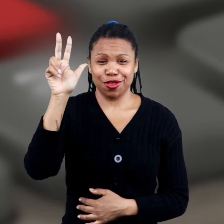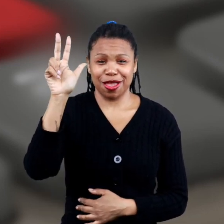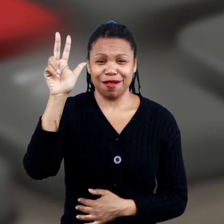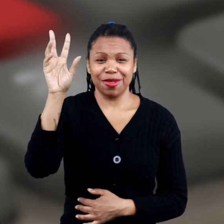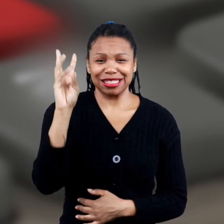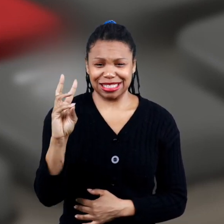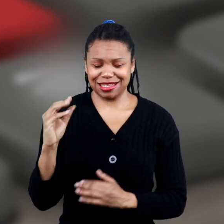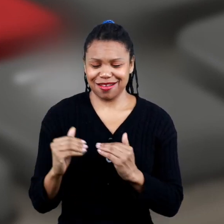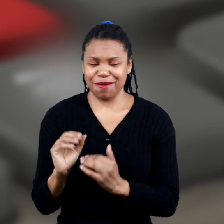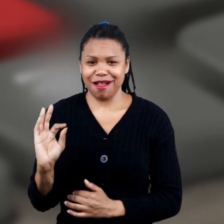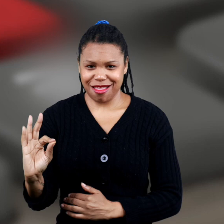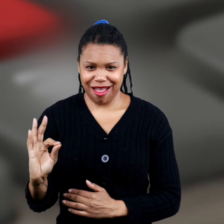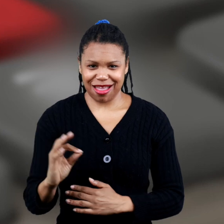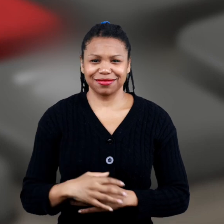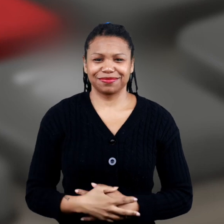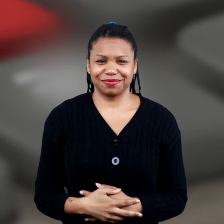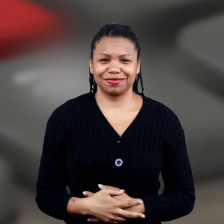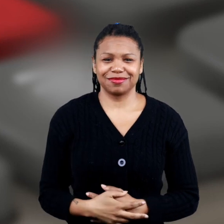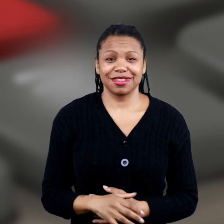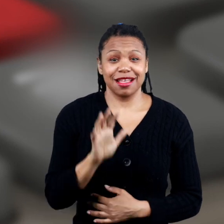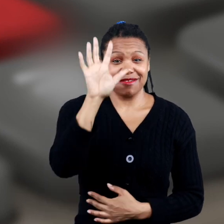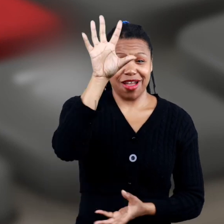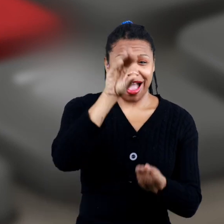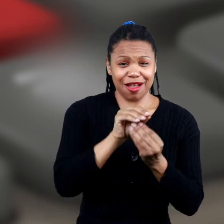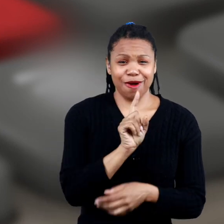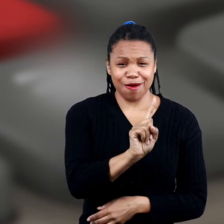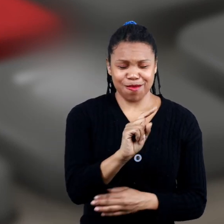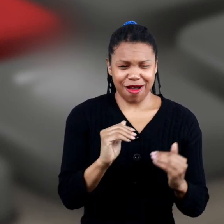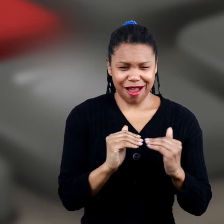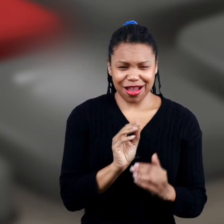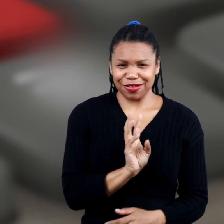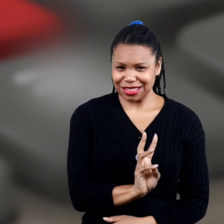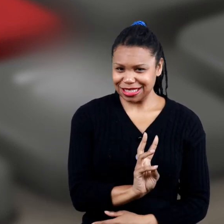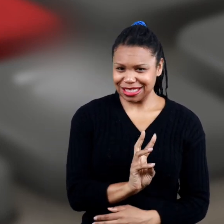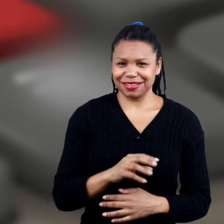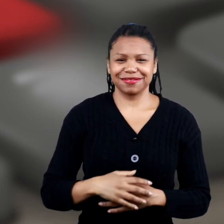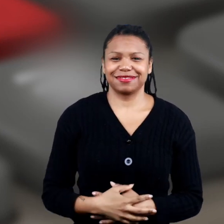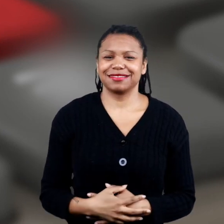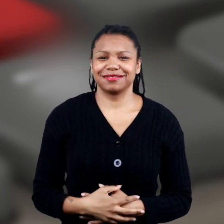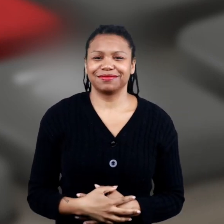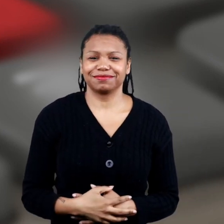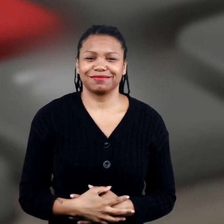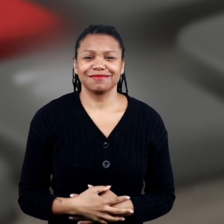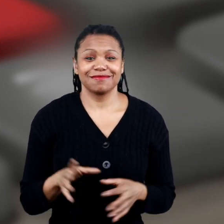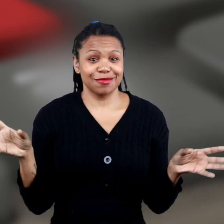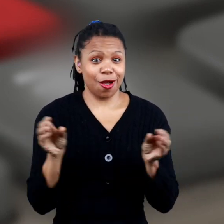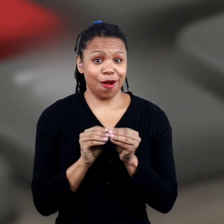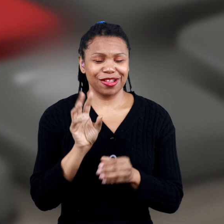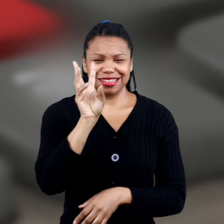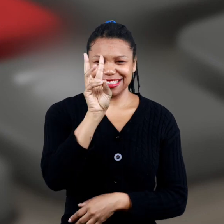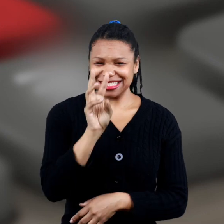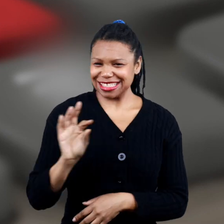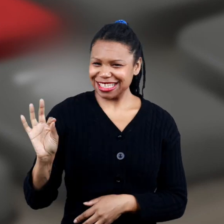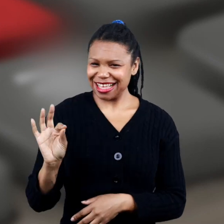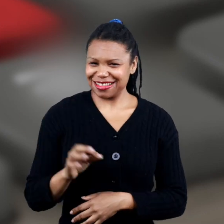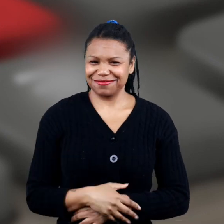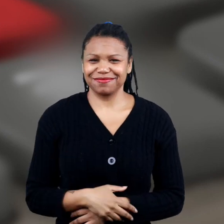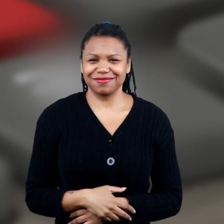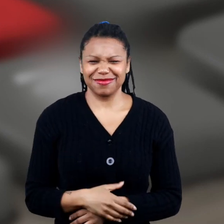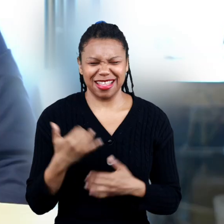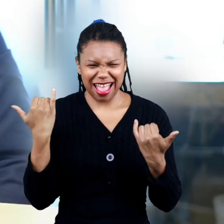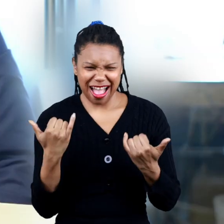Three plus six equals nine. Five plus one is six. Sixty-nine.